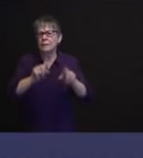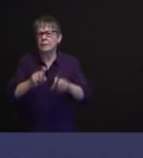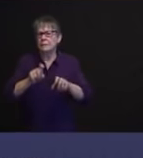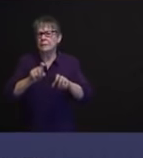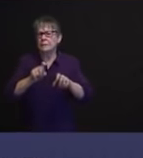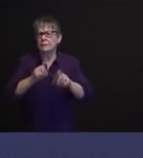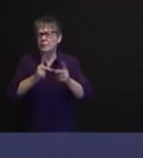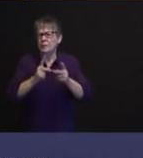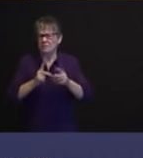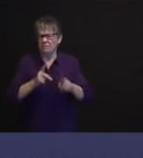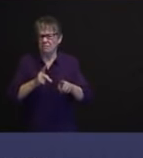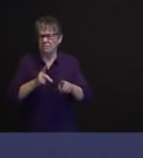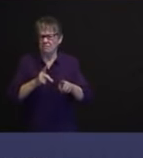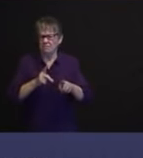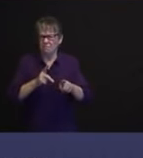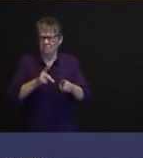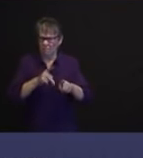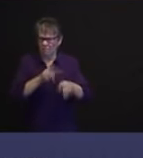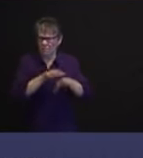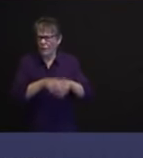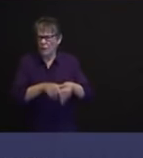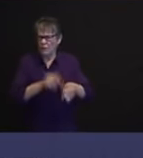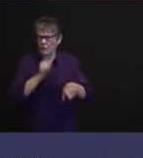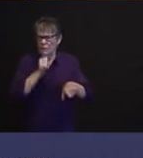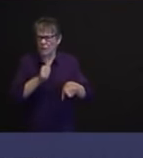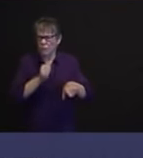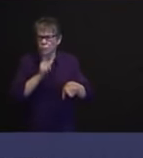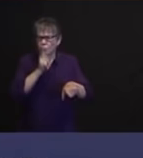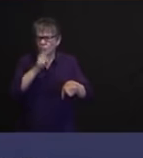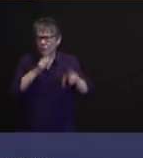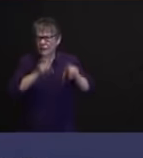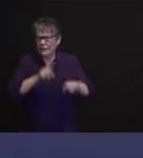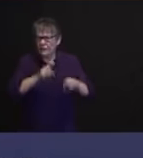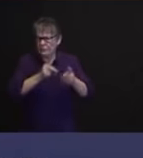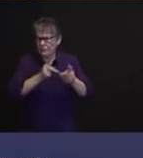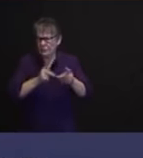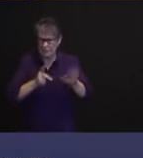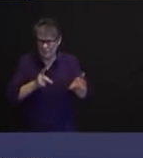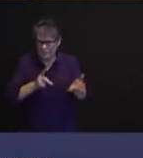And we will be sure to come back to you if that is otherwise.